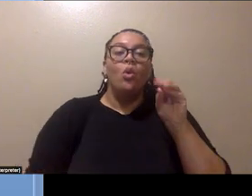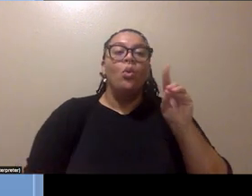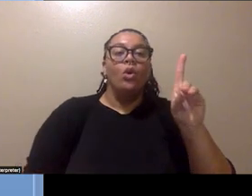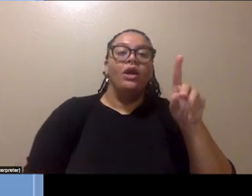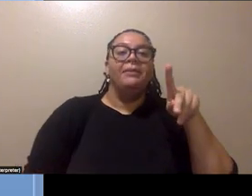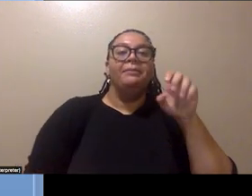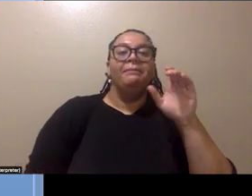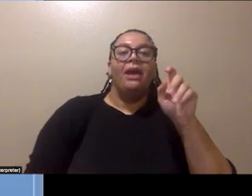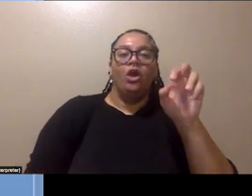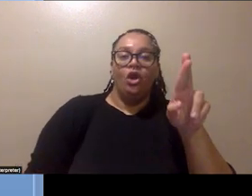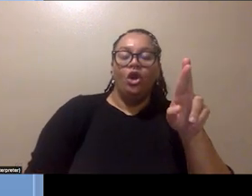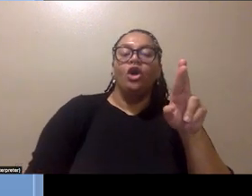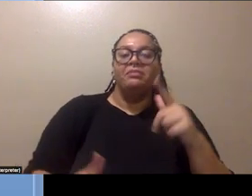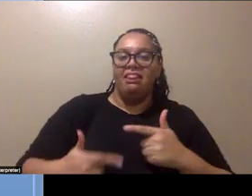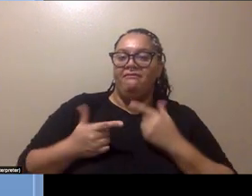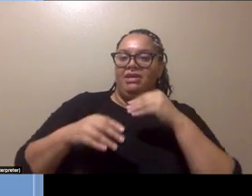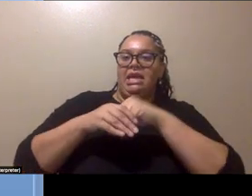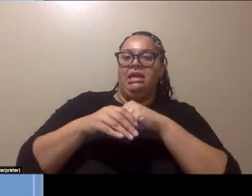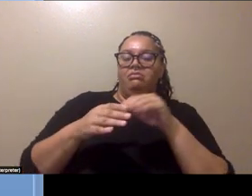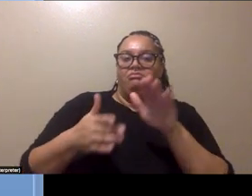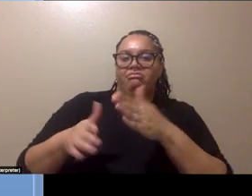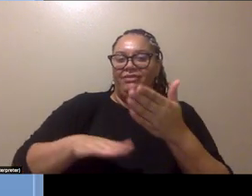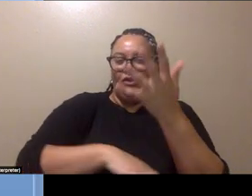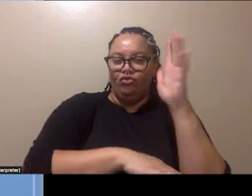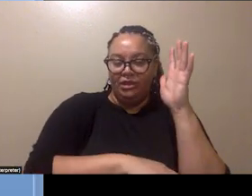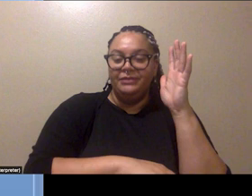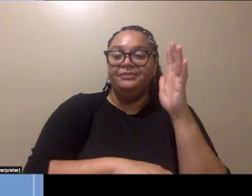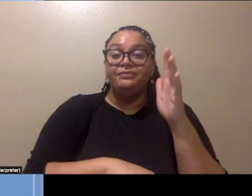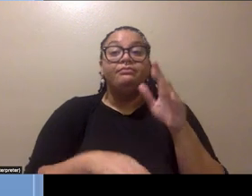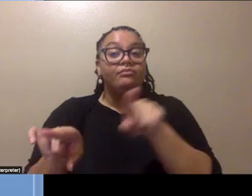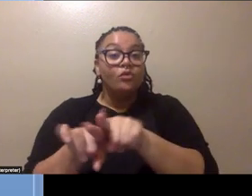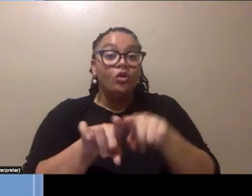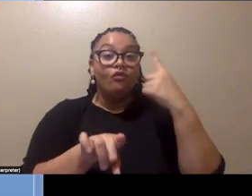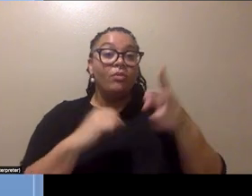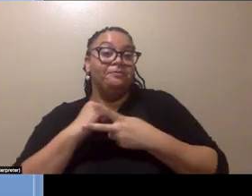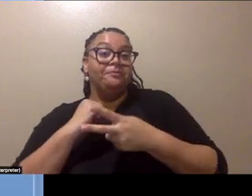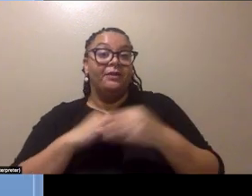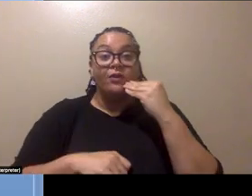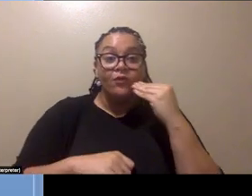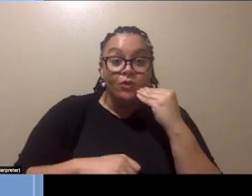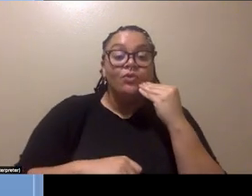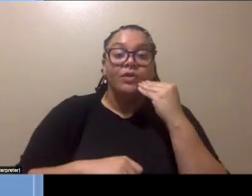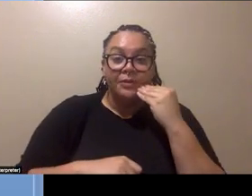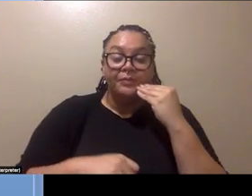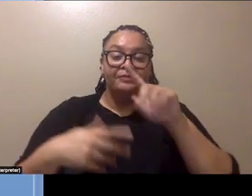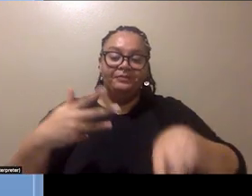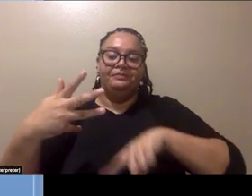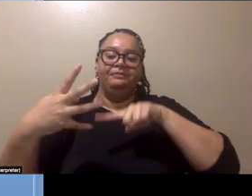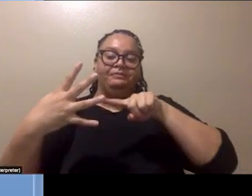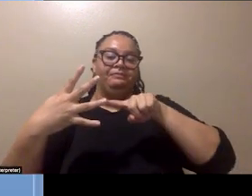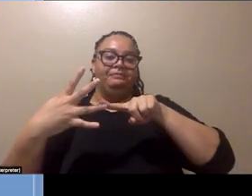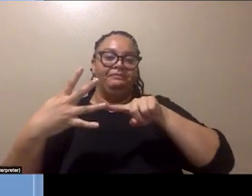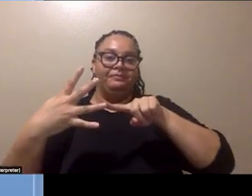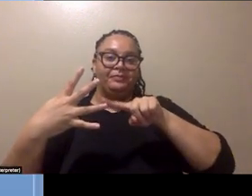this pileated woodpecker with two nestlings nesting in a nice snag, and storing food as well.